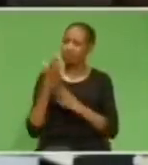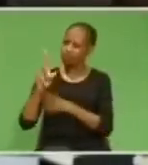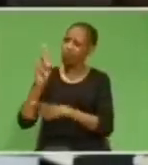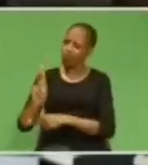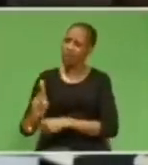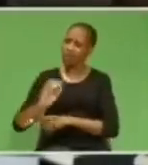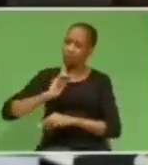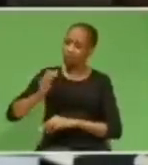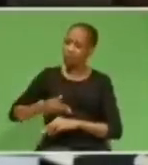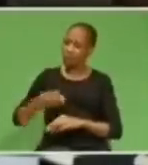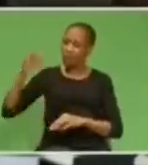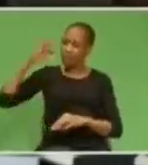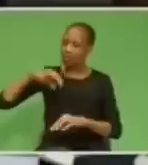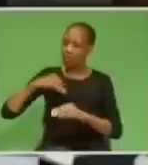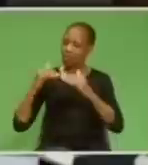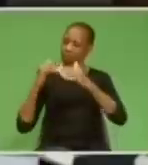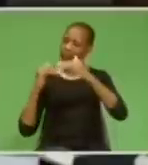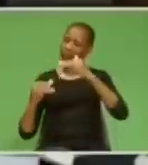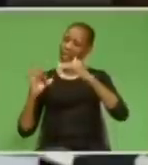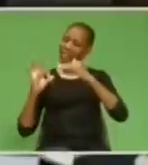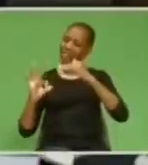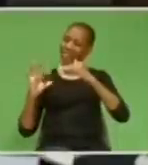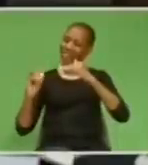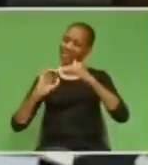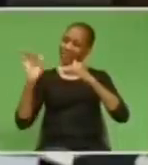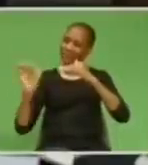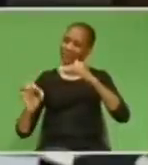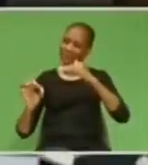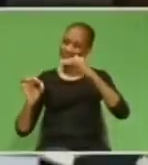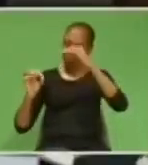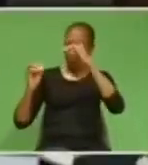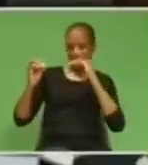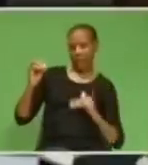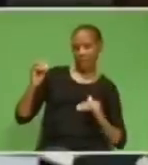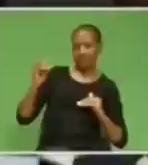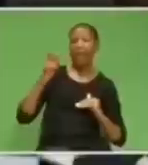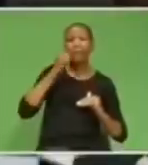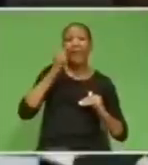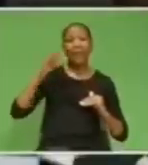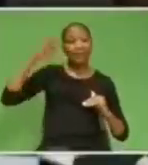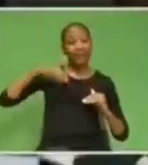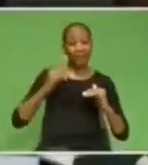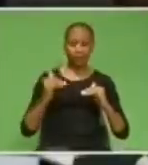that women earned on average 30%